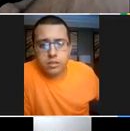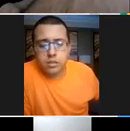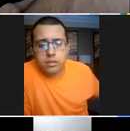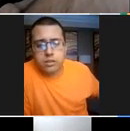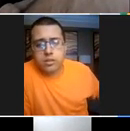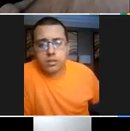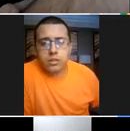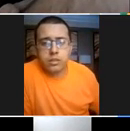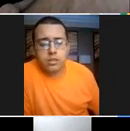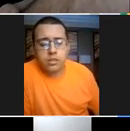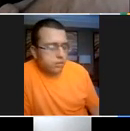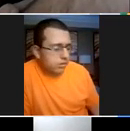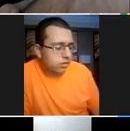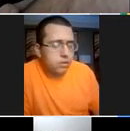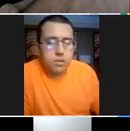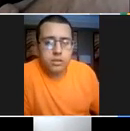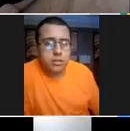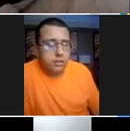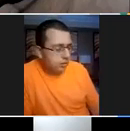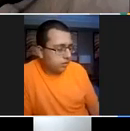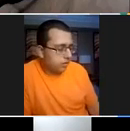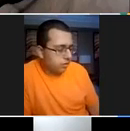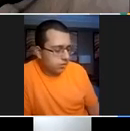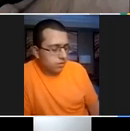Let me see. It's around that